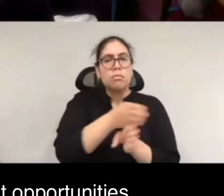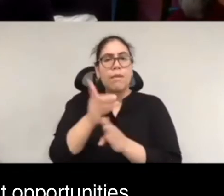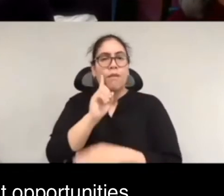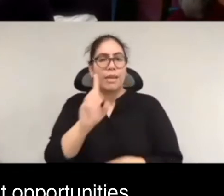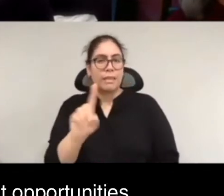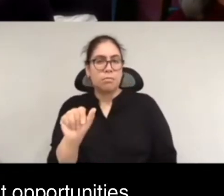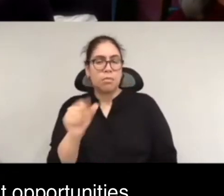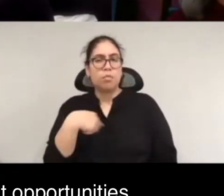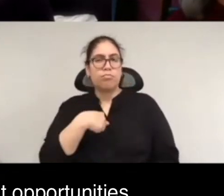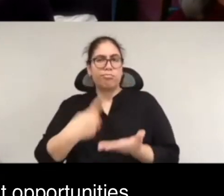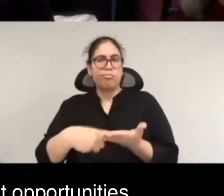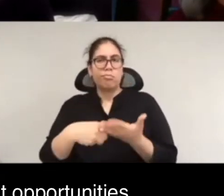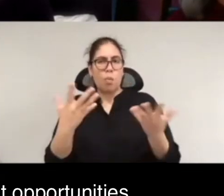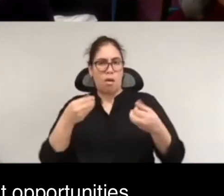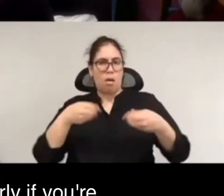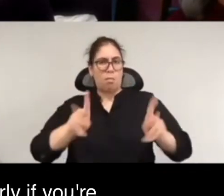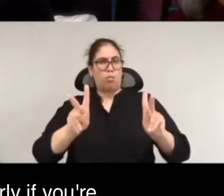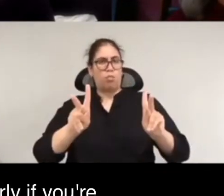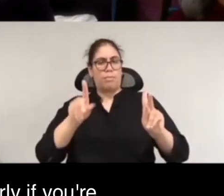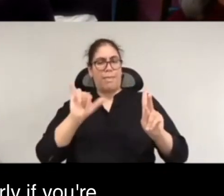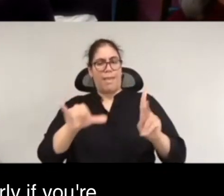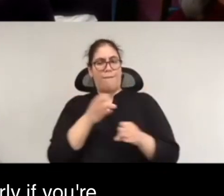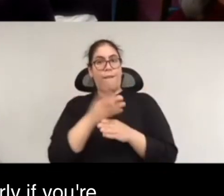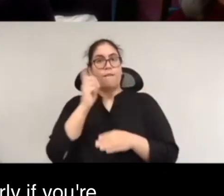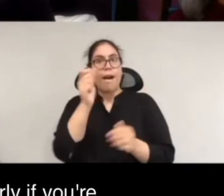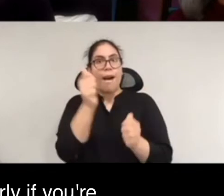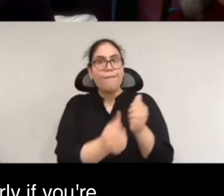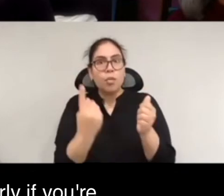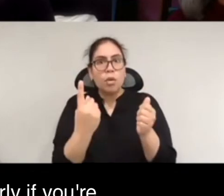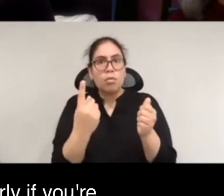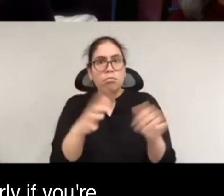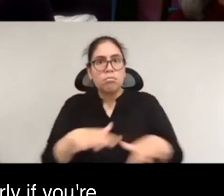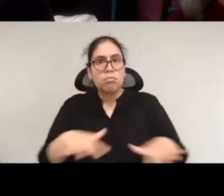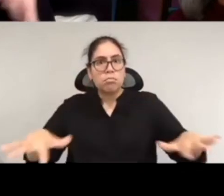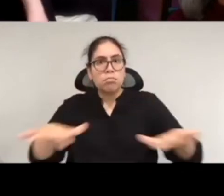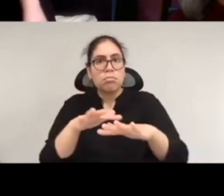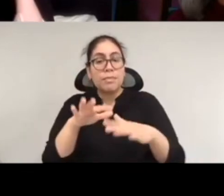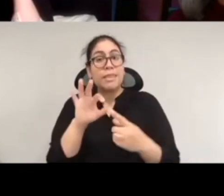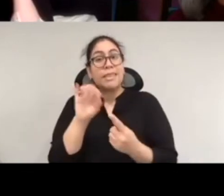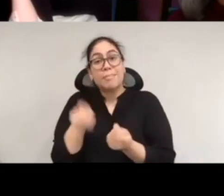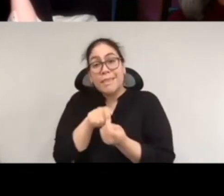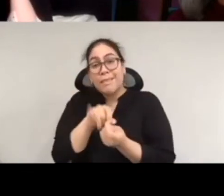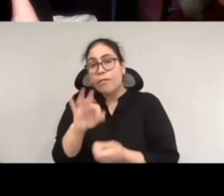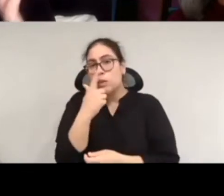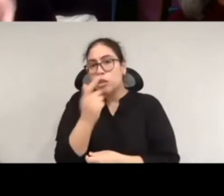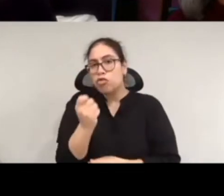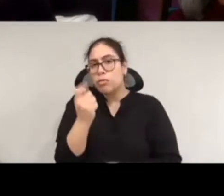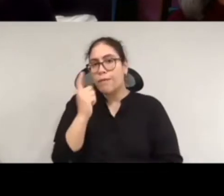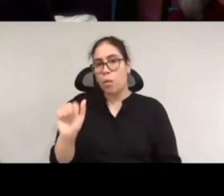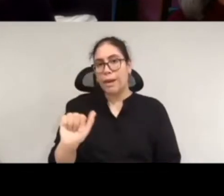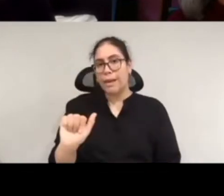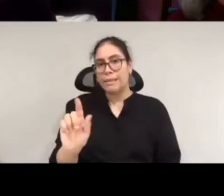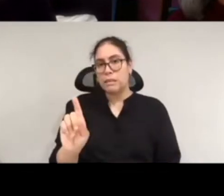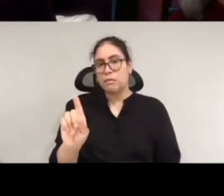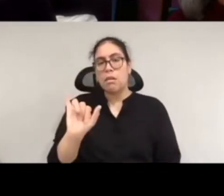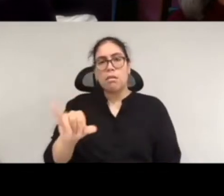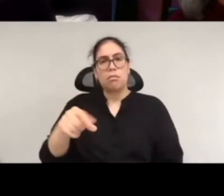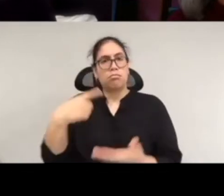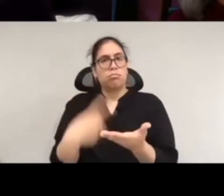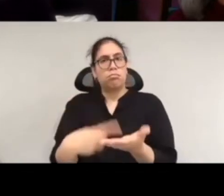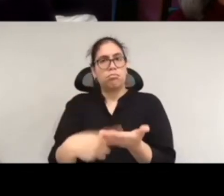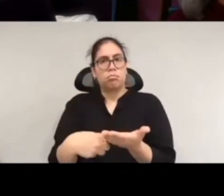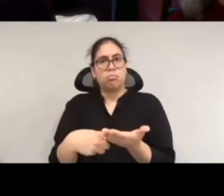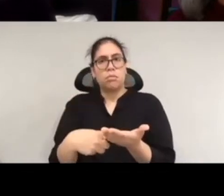opportunities in this field for everybody, in particular if you're interested in audio description. So that conversation, of course, has a much